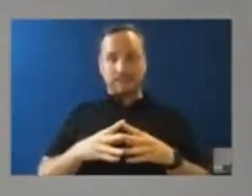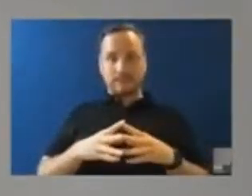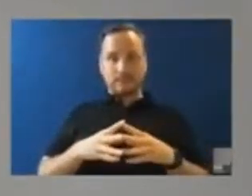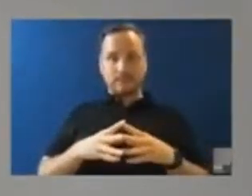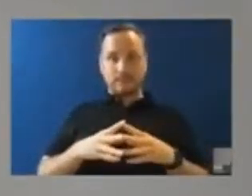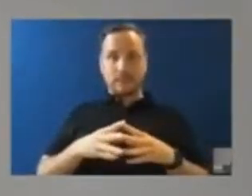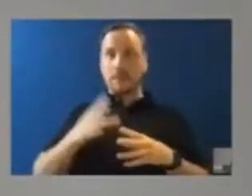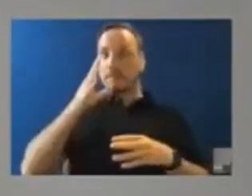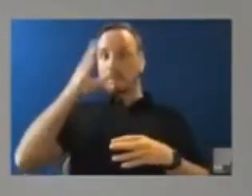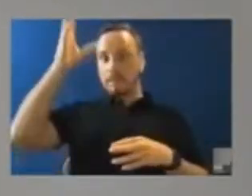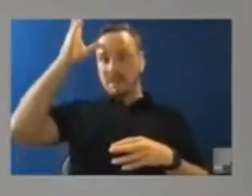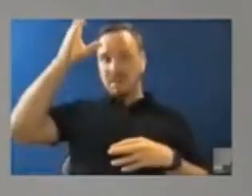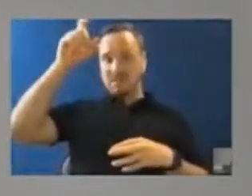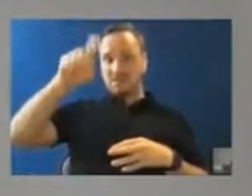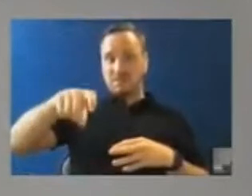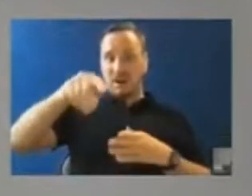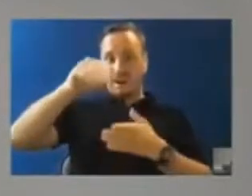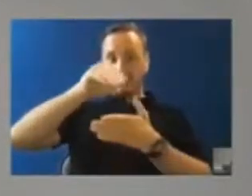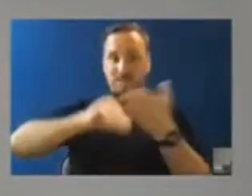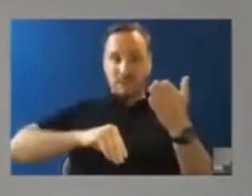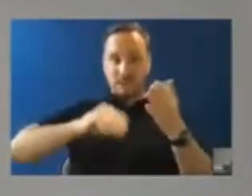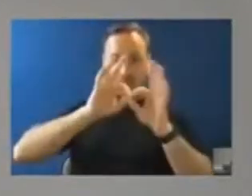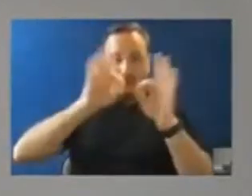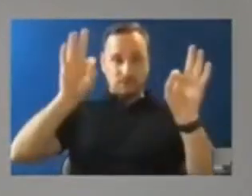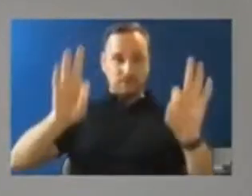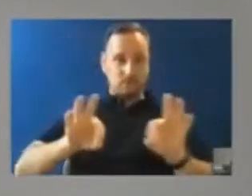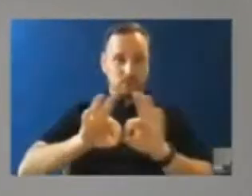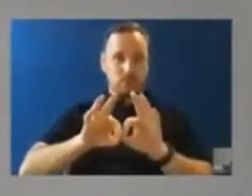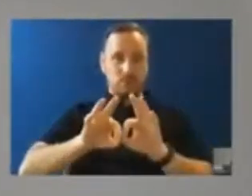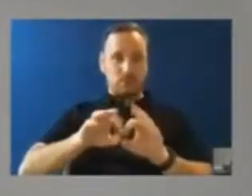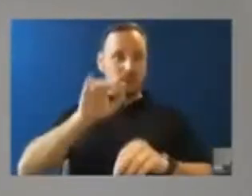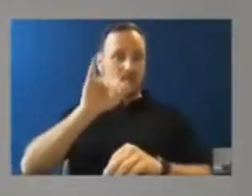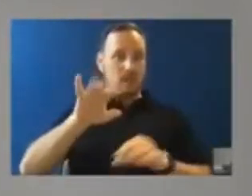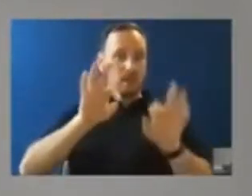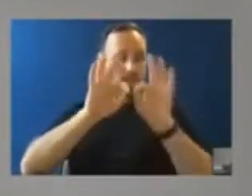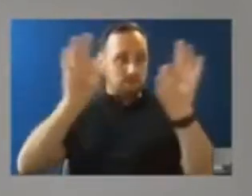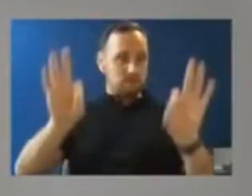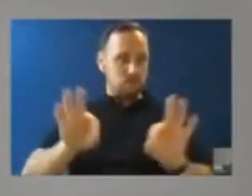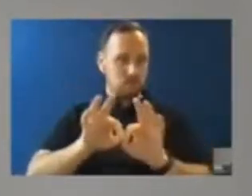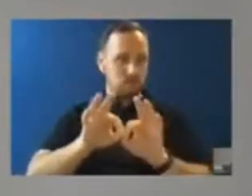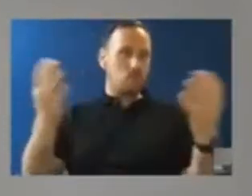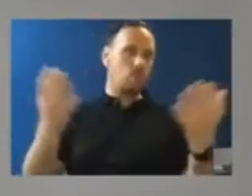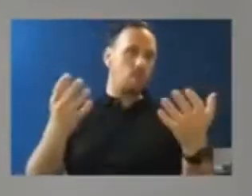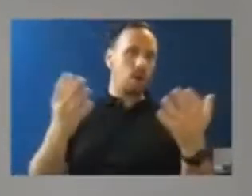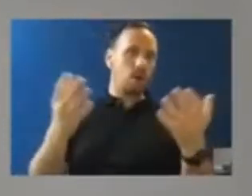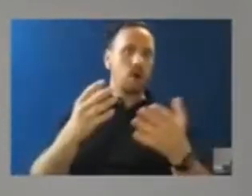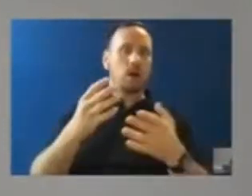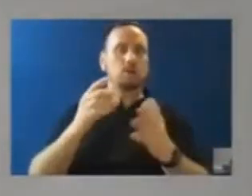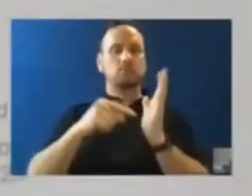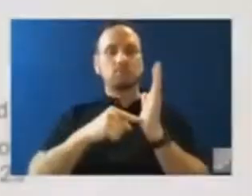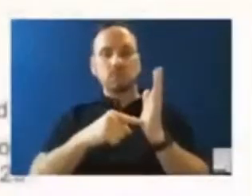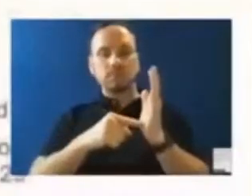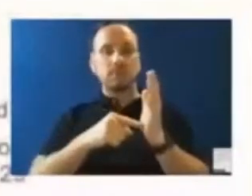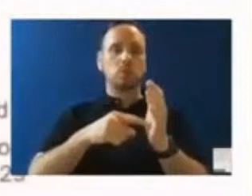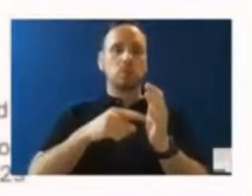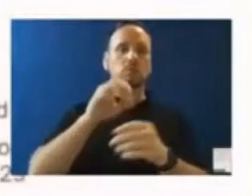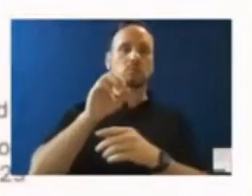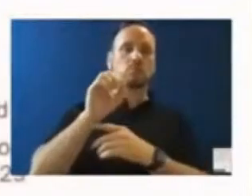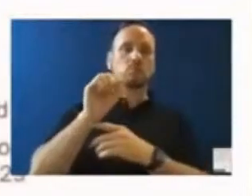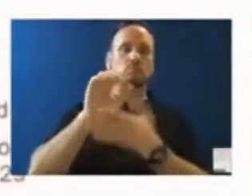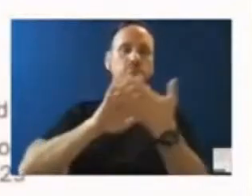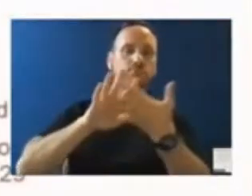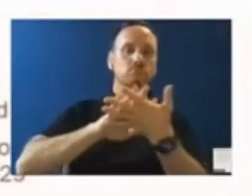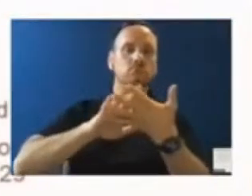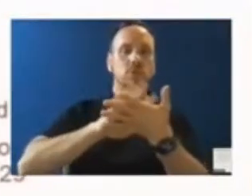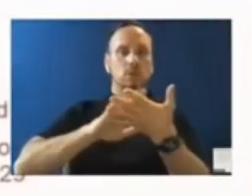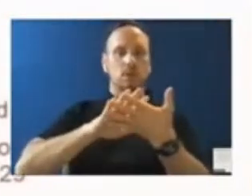first day of their child's rotation. That form is a symptom screening attestation, will be handed to the bus driver to let the bus driver know